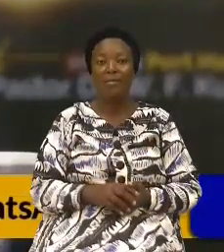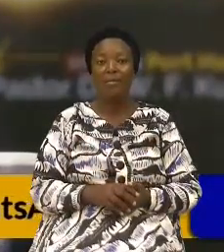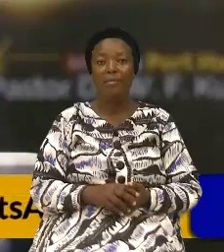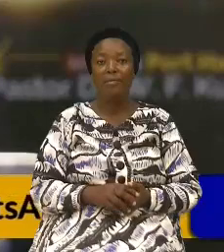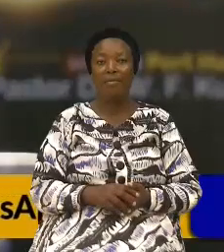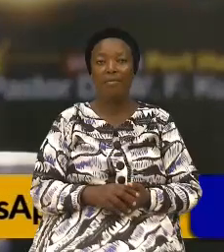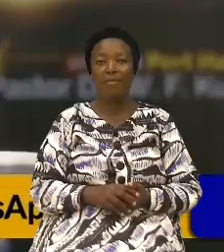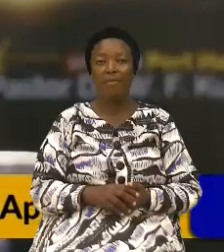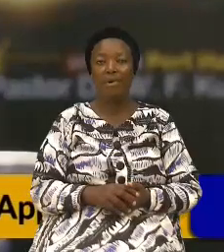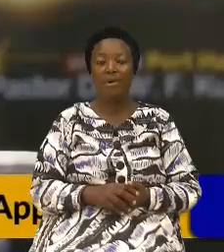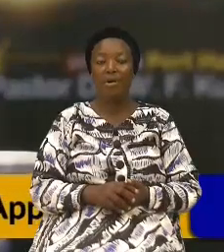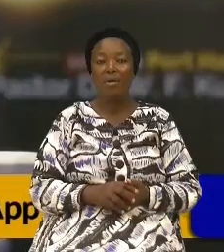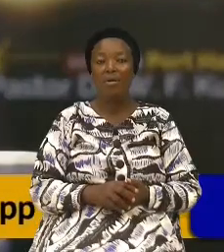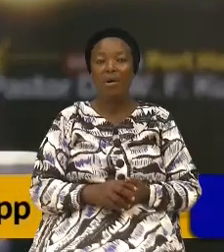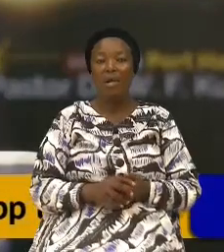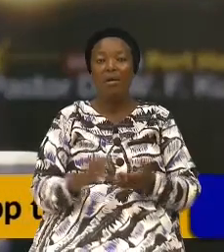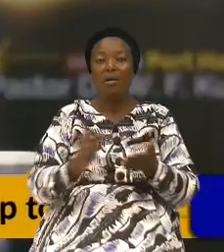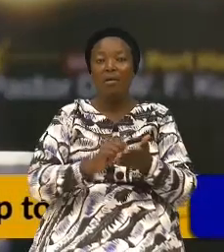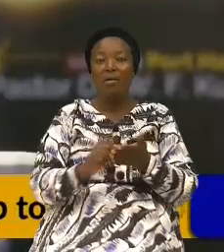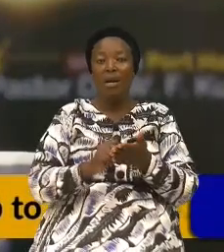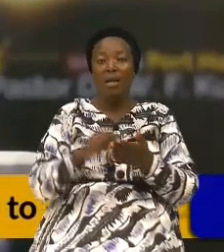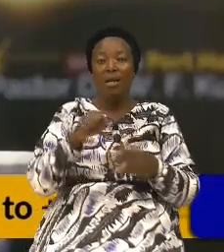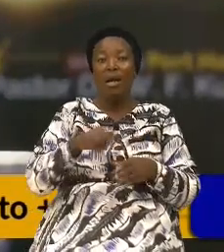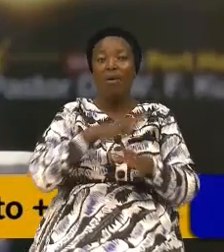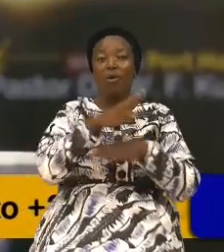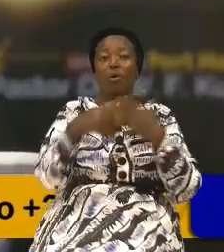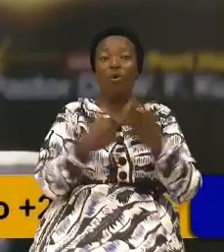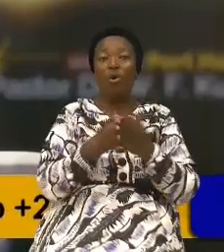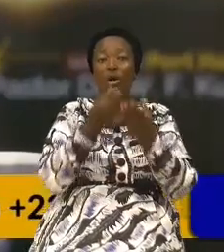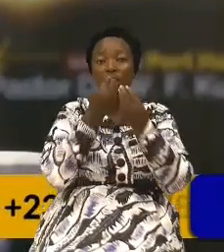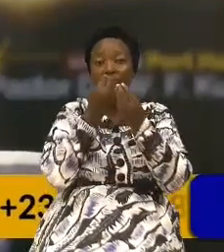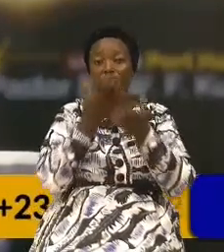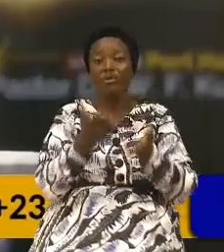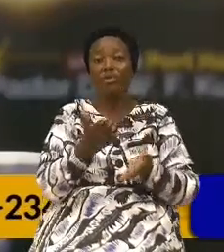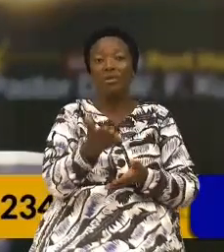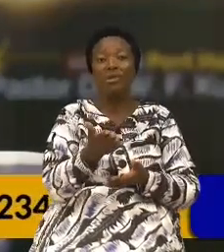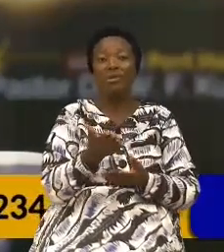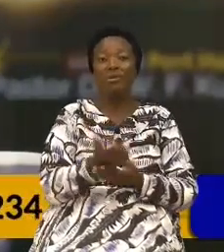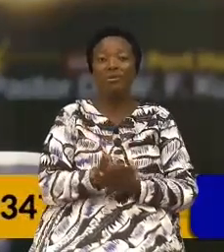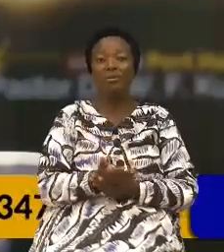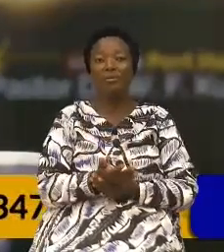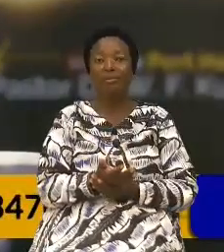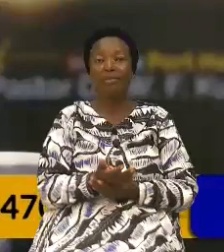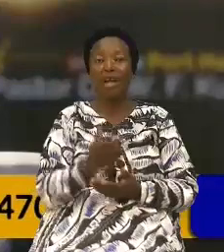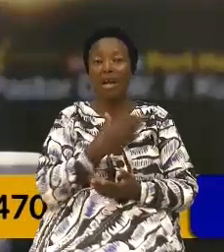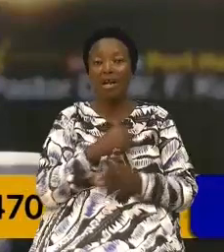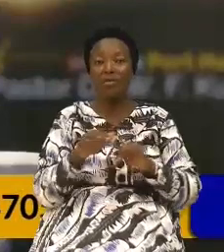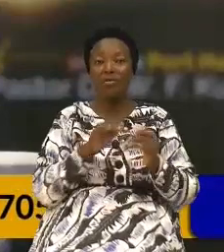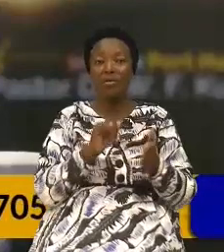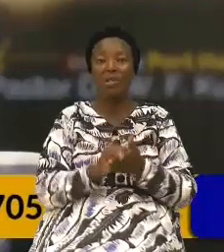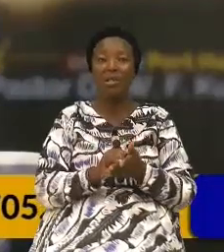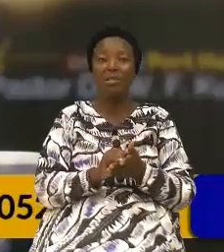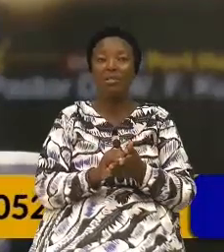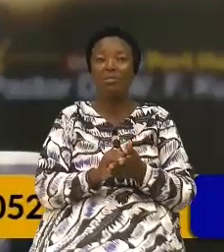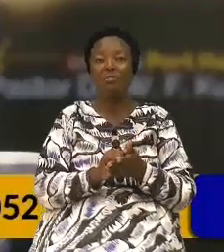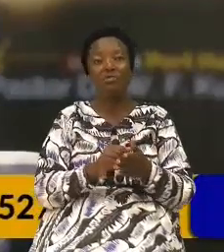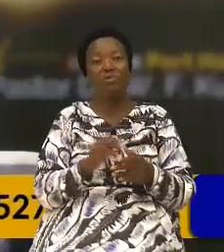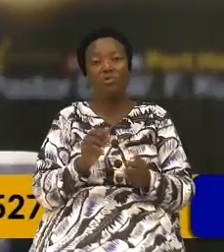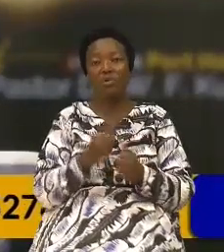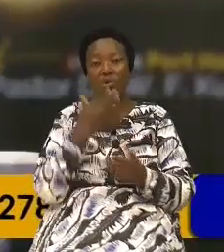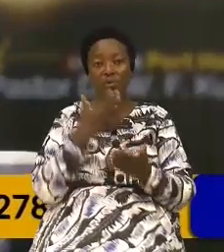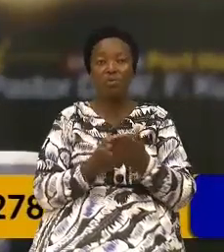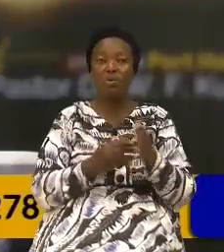Fill all the information needed accurately. And do that with prescription. And